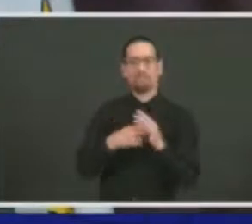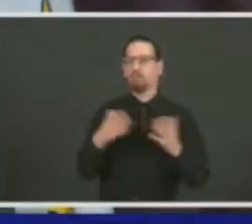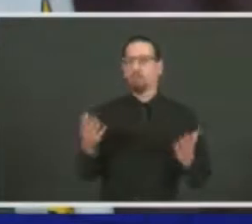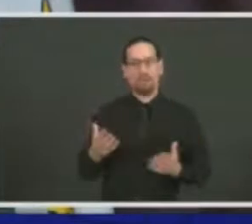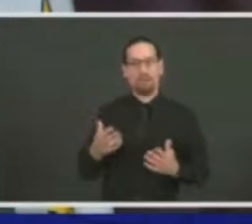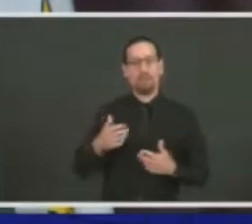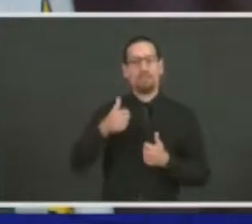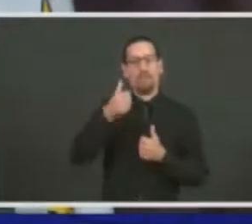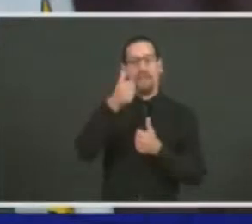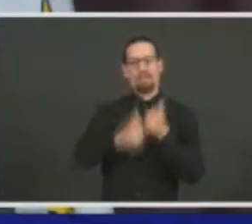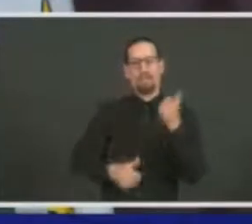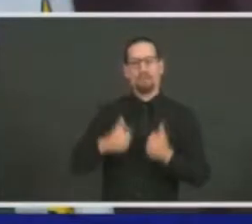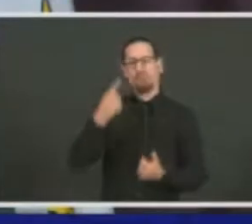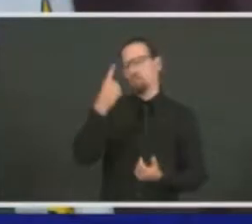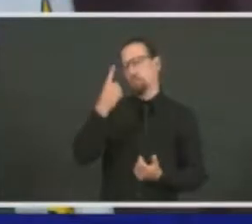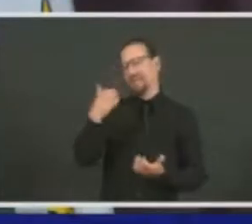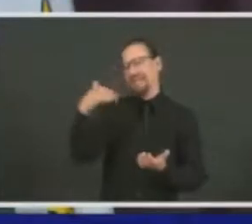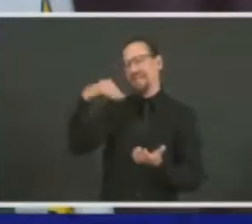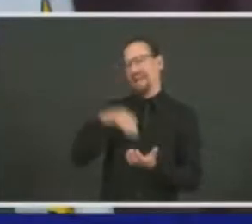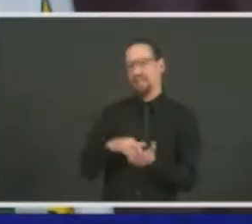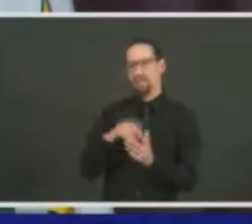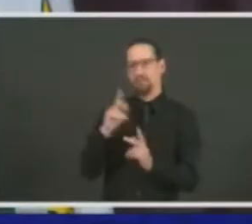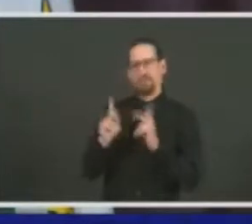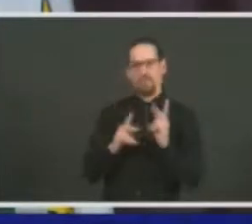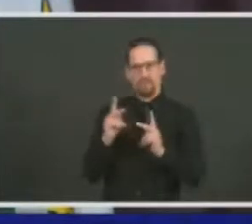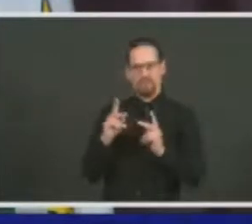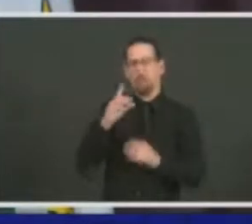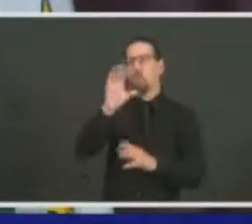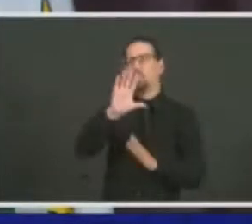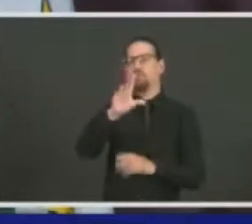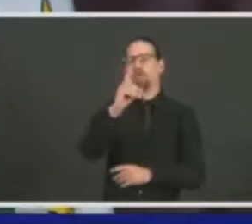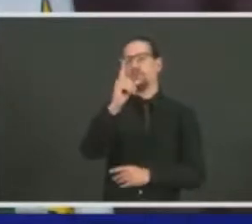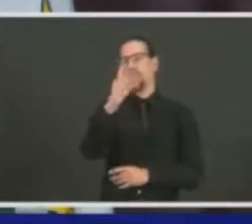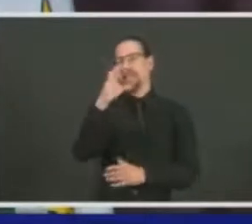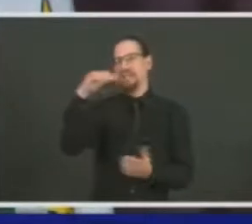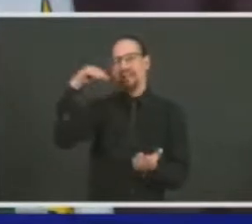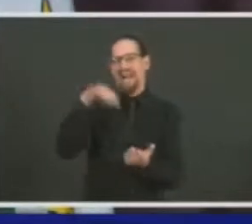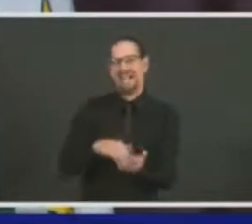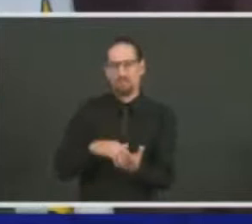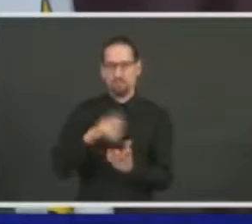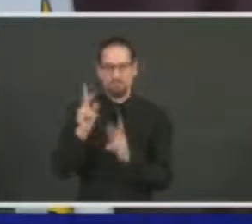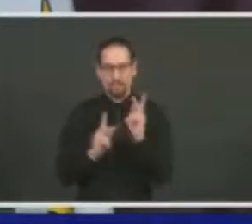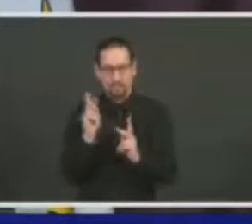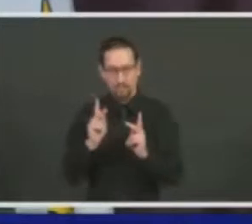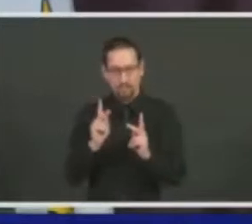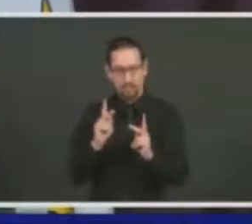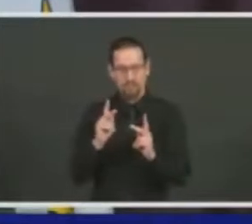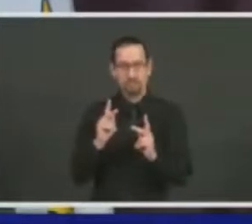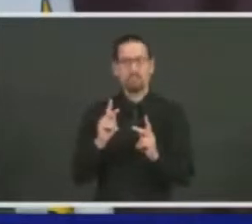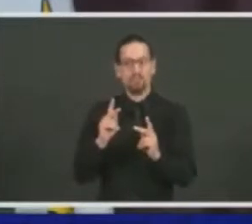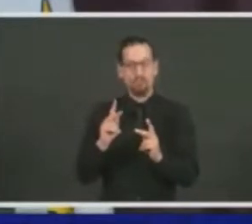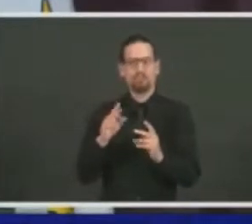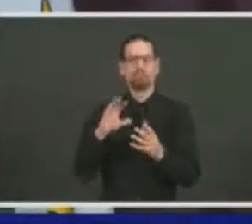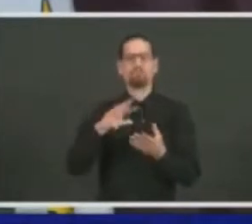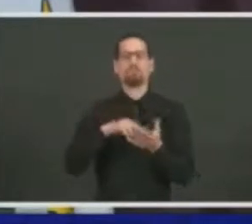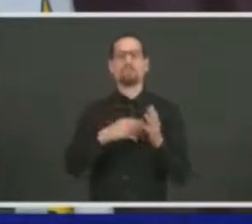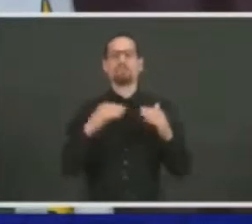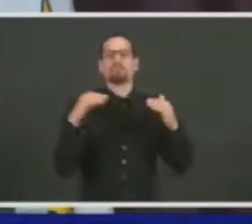59, I want you to remember that, 59 per 100,000 in Rhode Island last week. Florida is